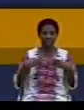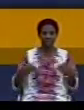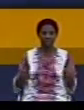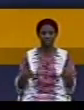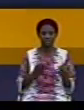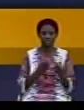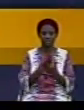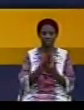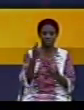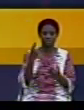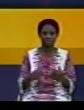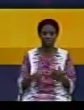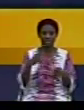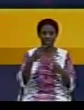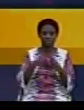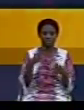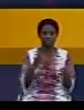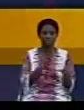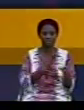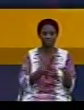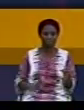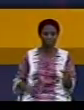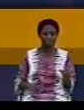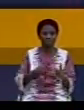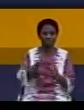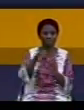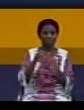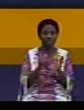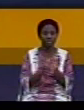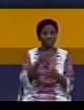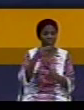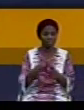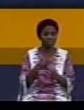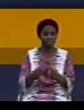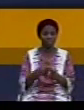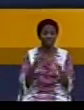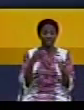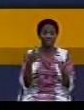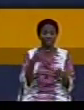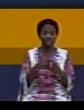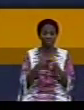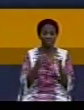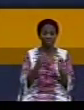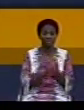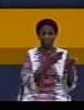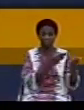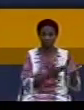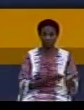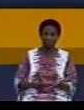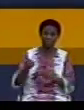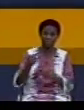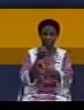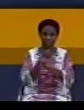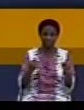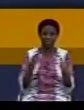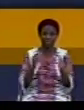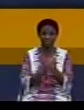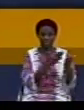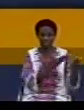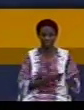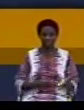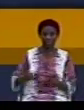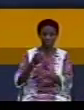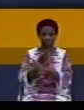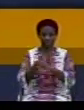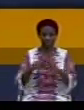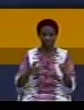the name that brings salvation, the name that brings healing, the name that brings deliverance, that name,